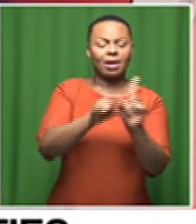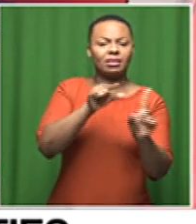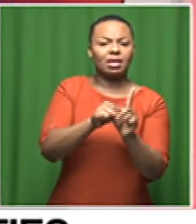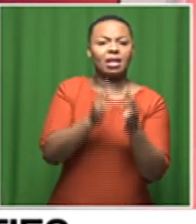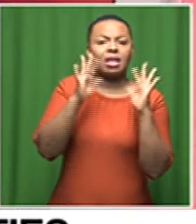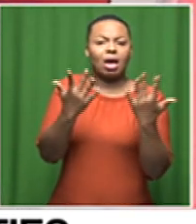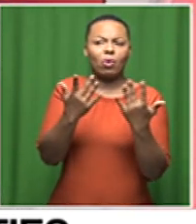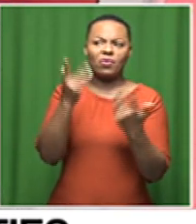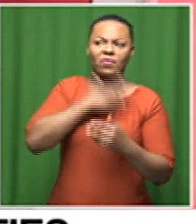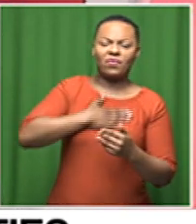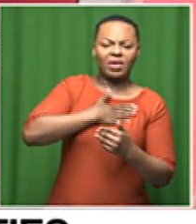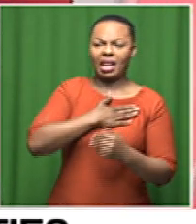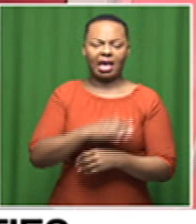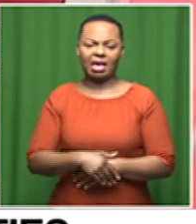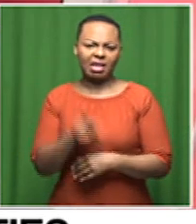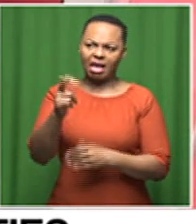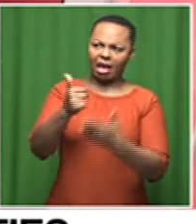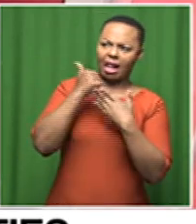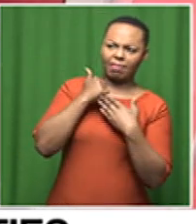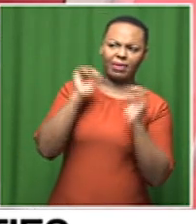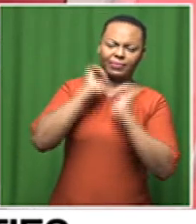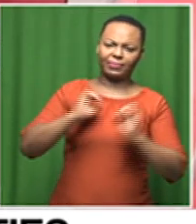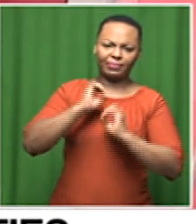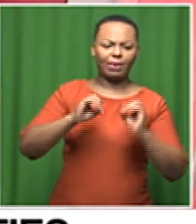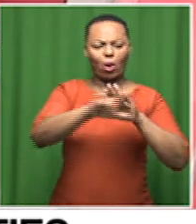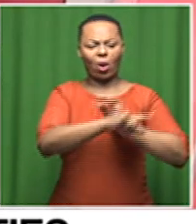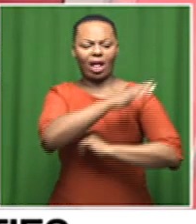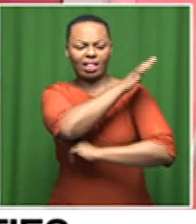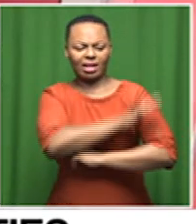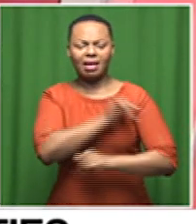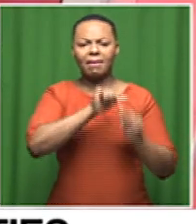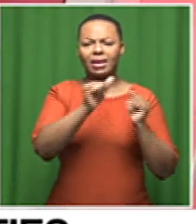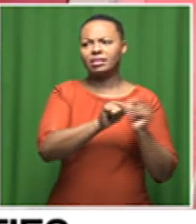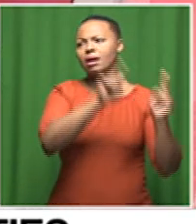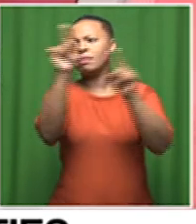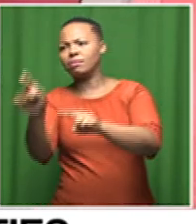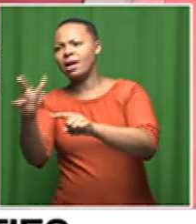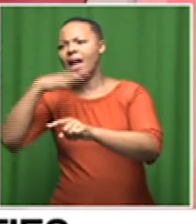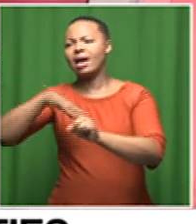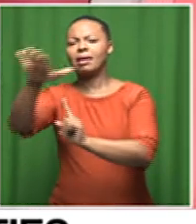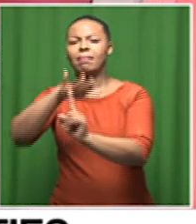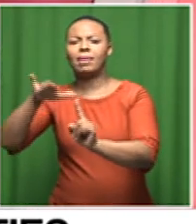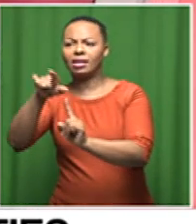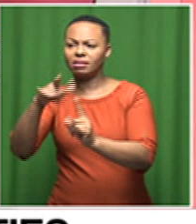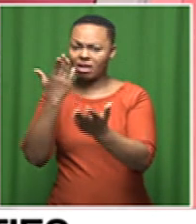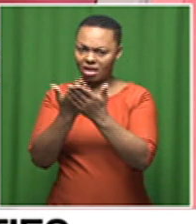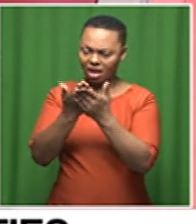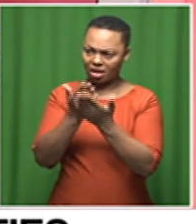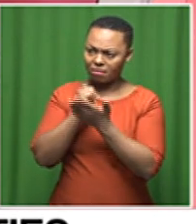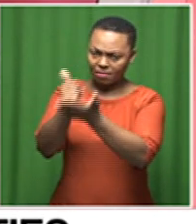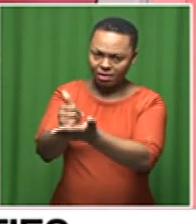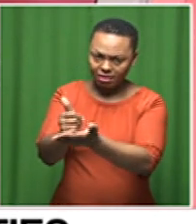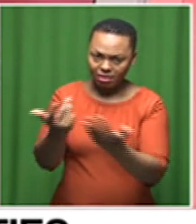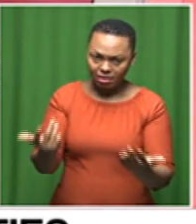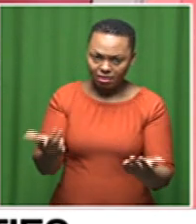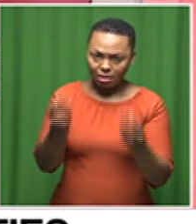system where they feel like they're not getting the help that they should be getting at a local clinic, but they want better help elsewhere? How would that and how should that be managed?